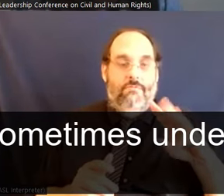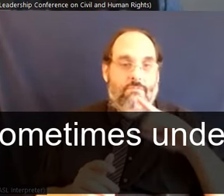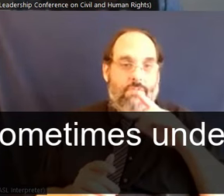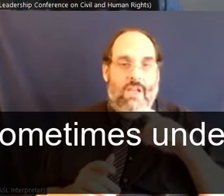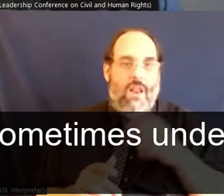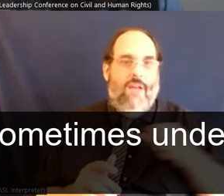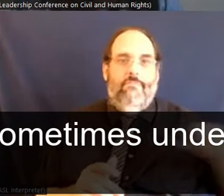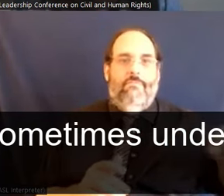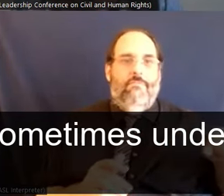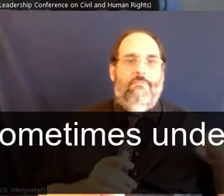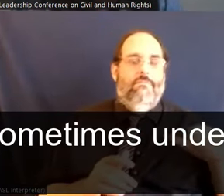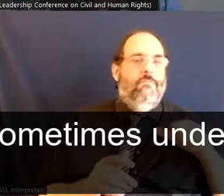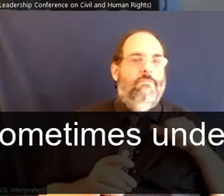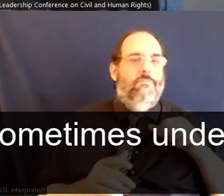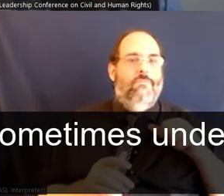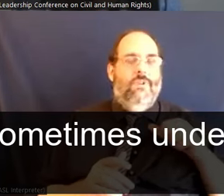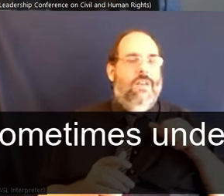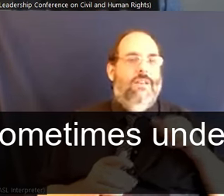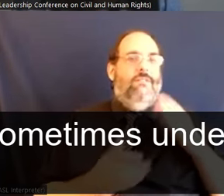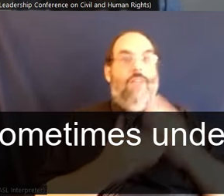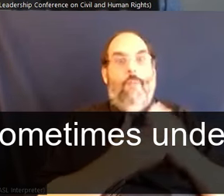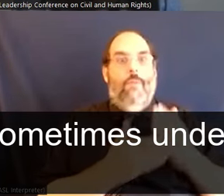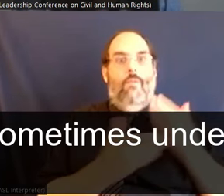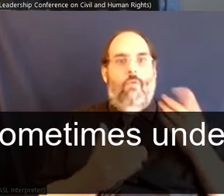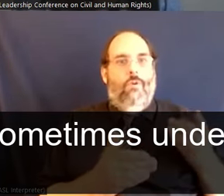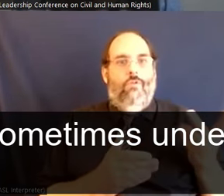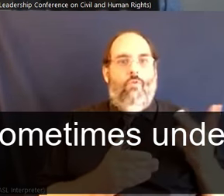from not being inside. We